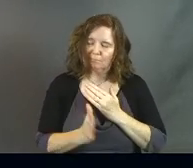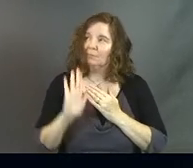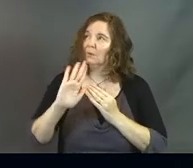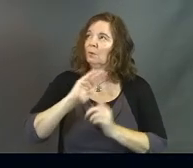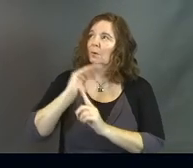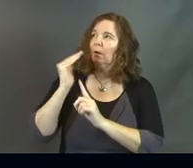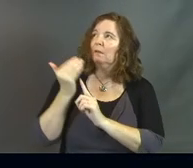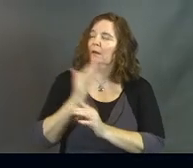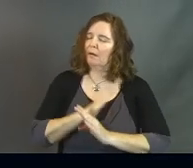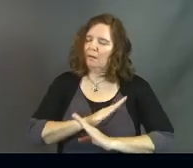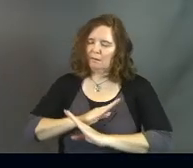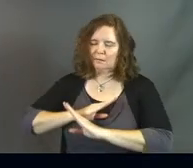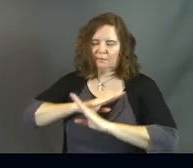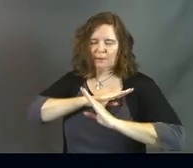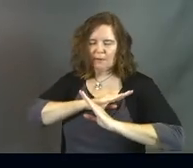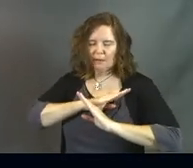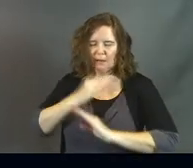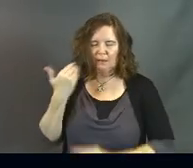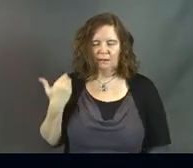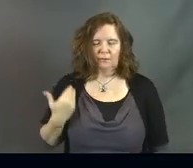together. You are the